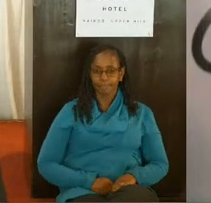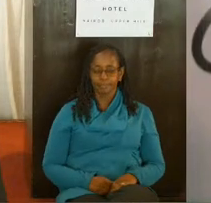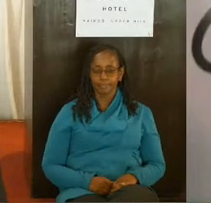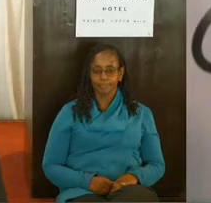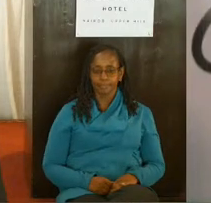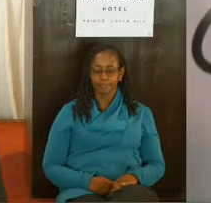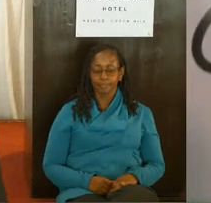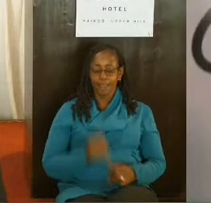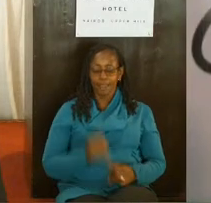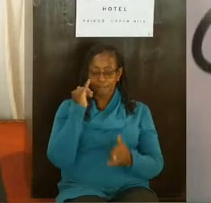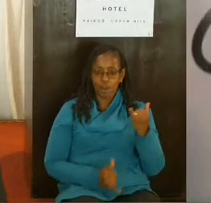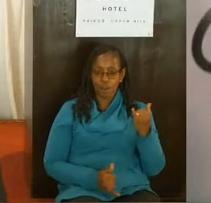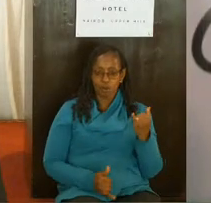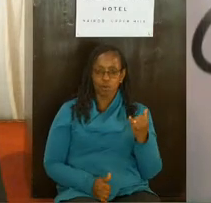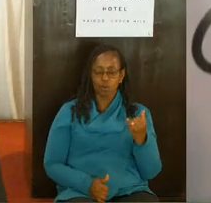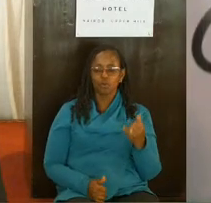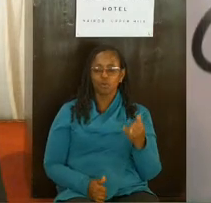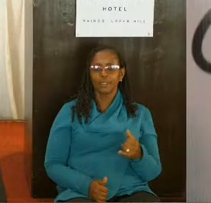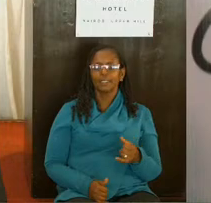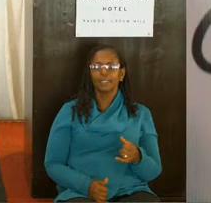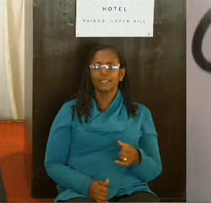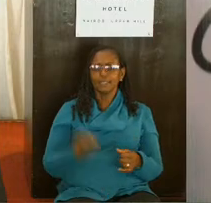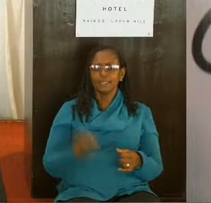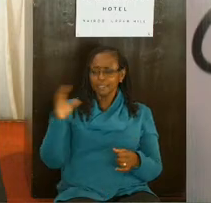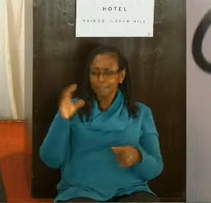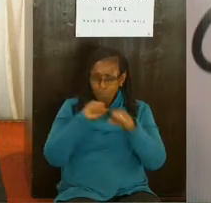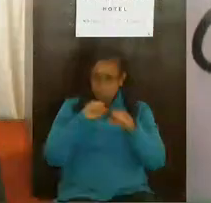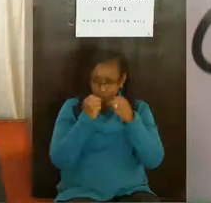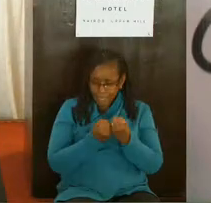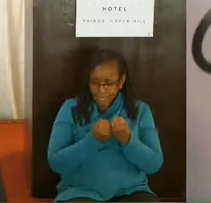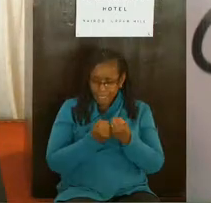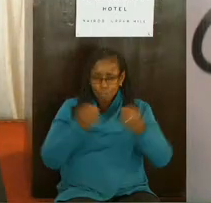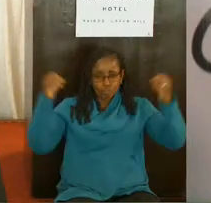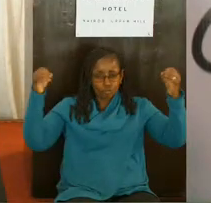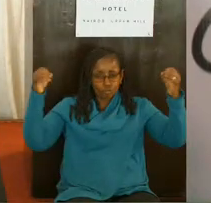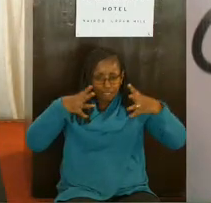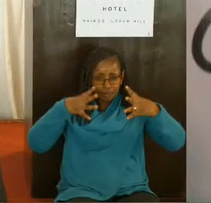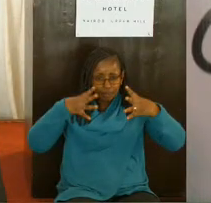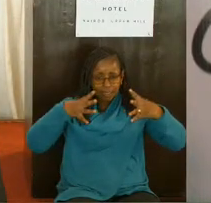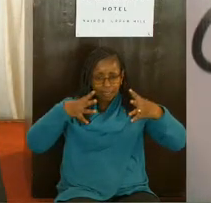and lastly is there transparency and accountability in Civil Society